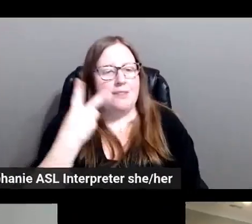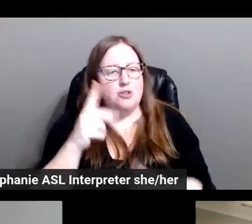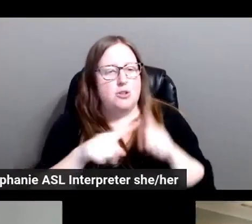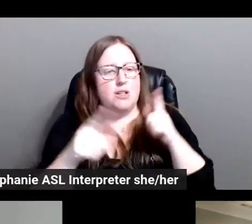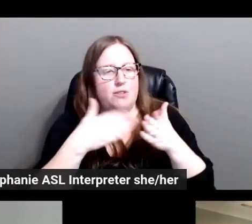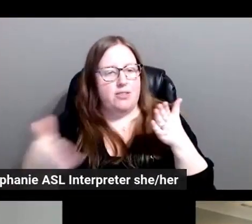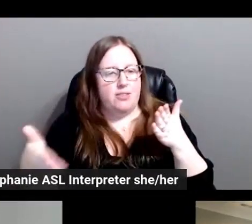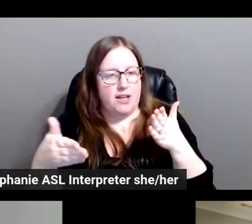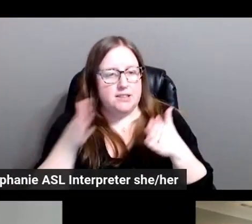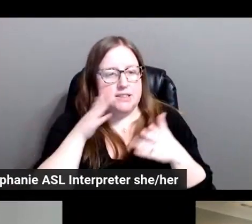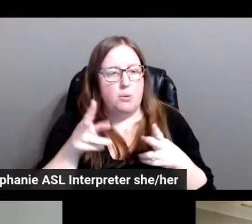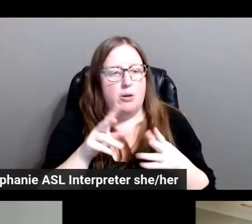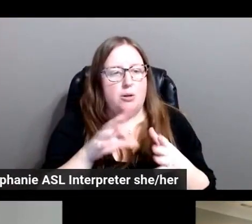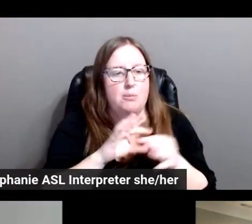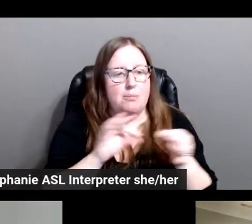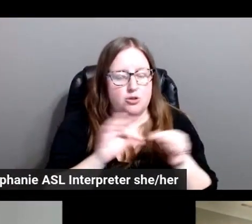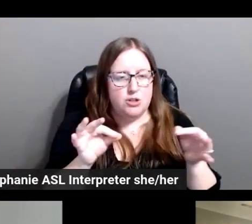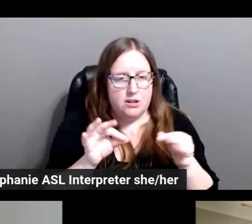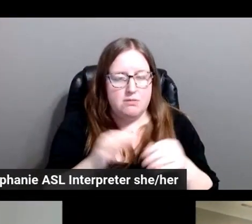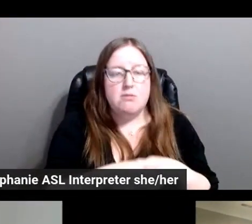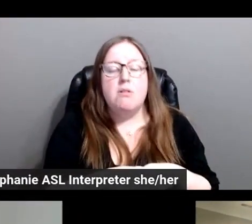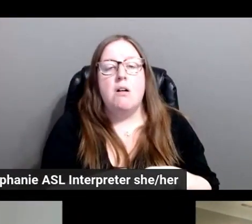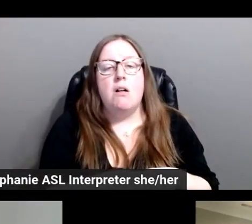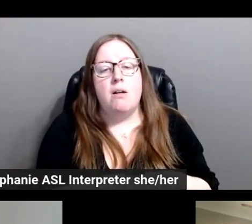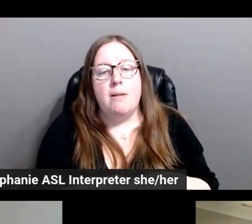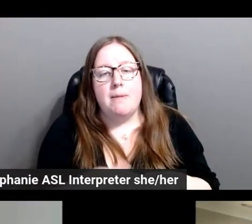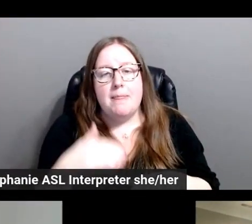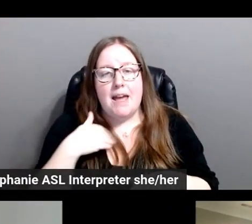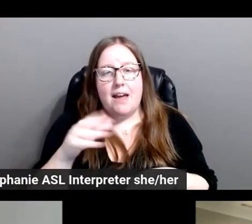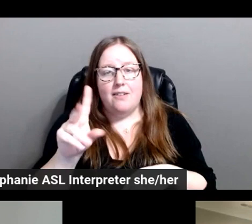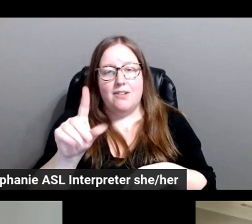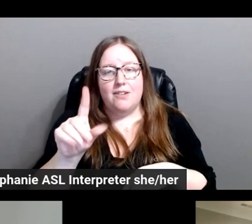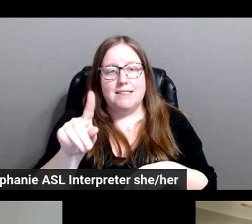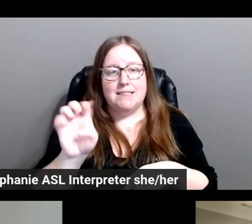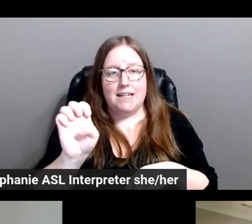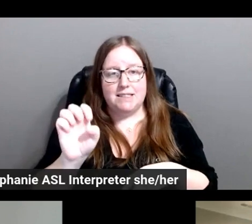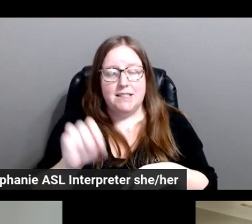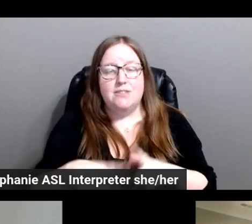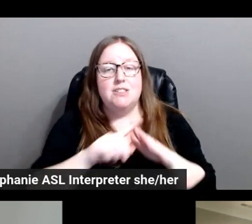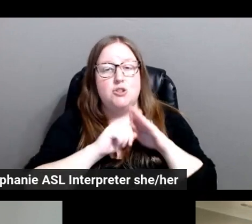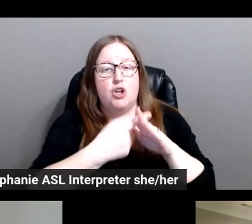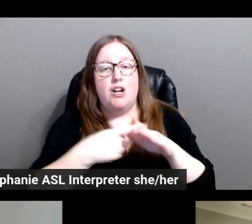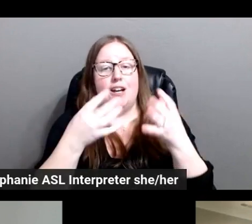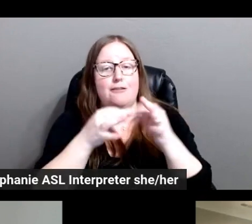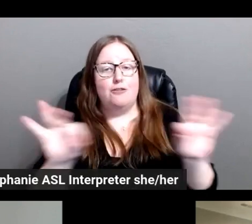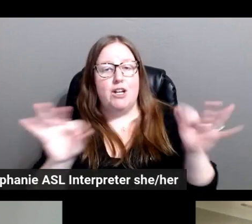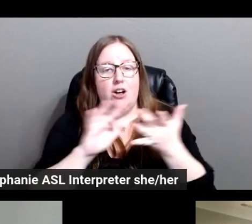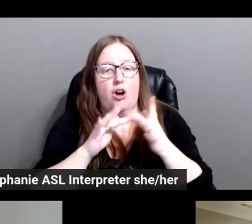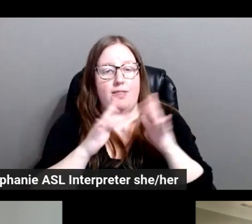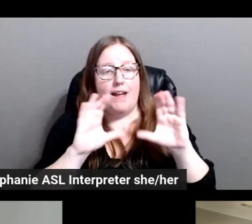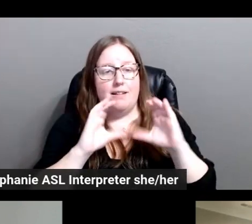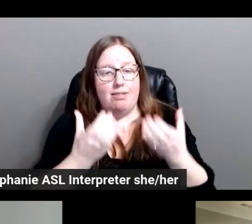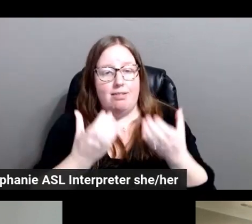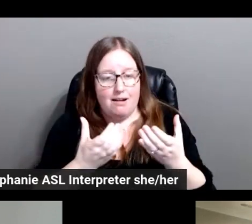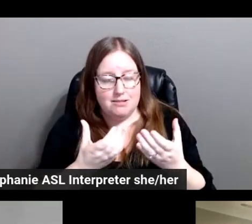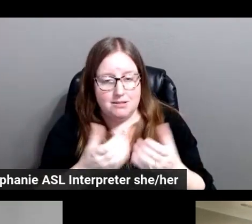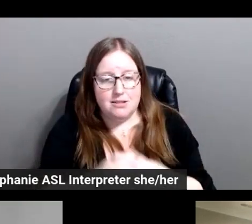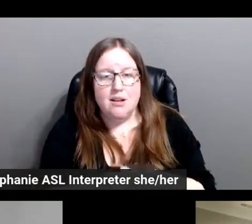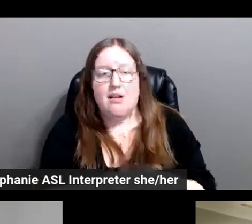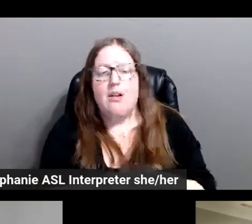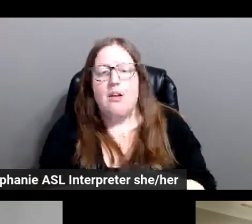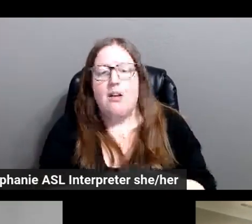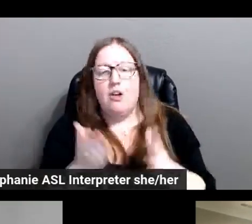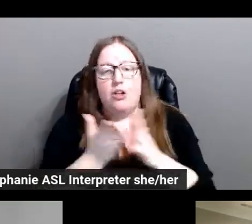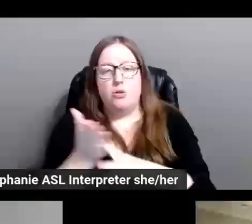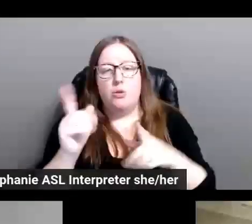I'll point to. There's a detective getting started free online course through the